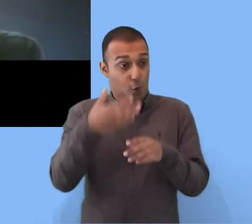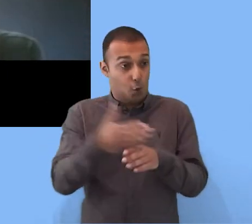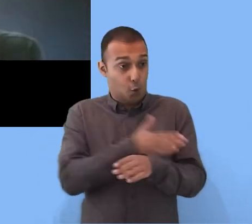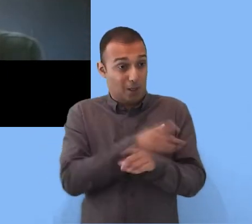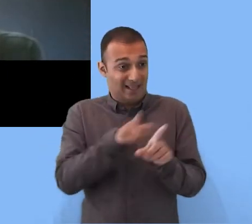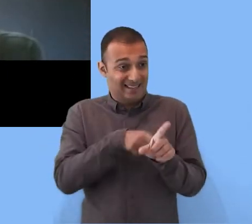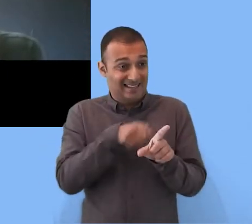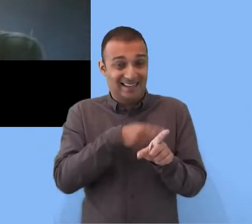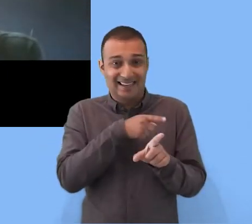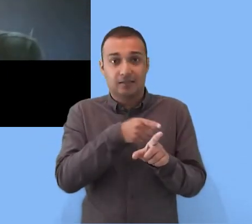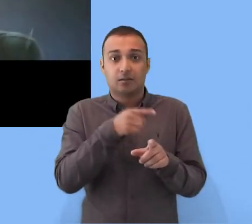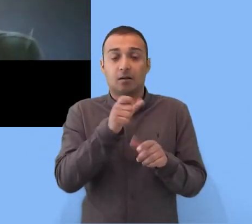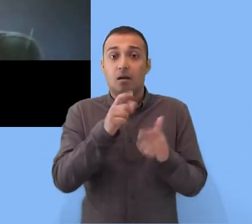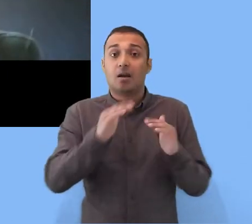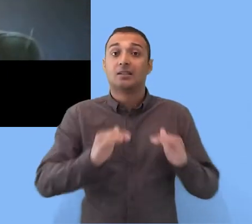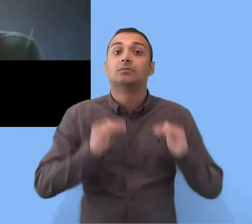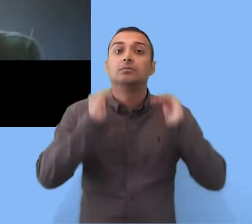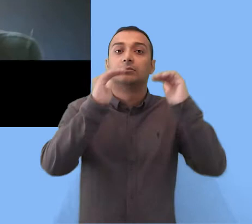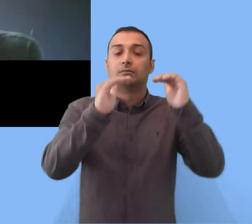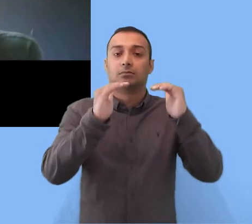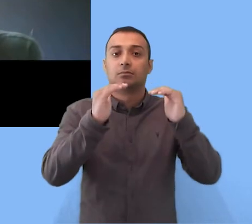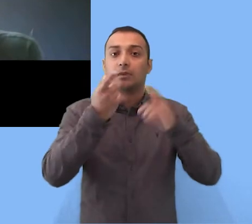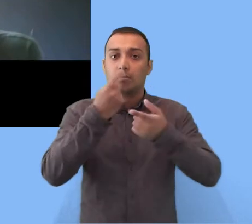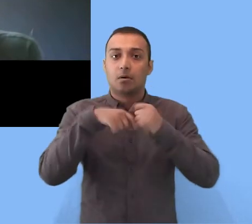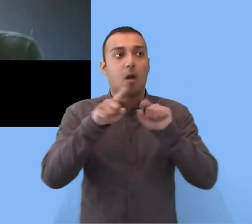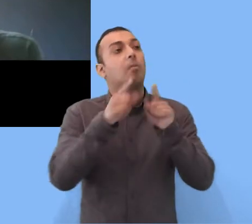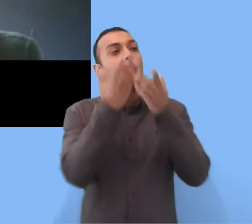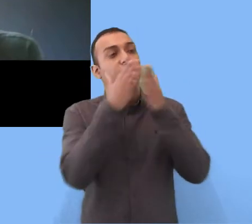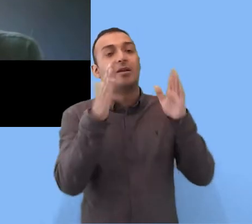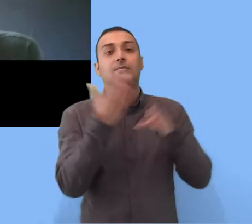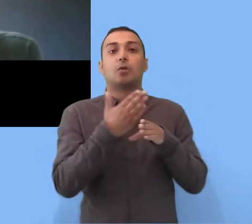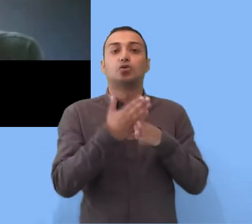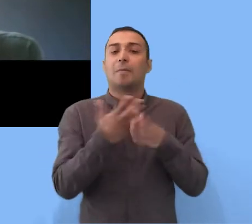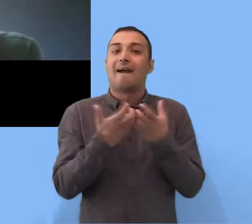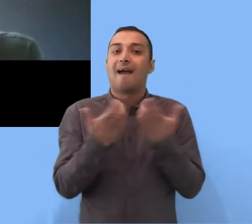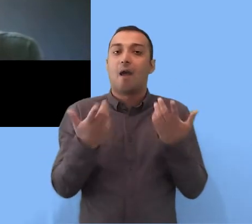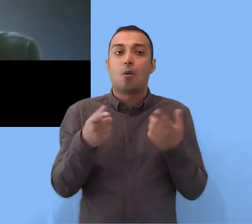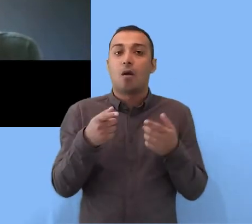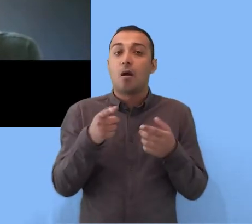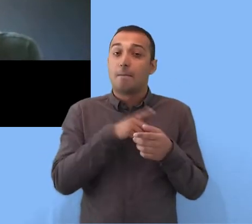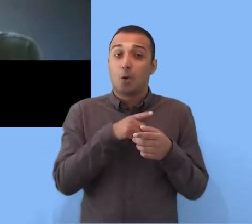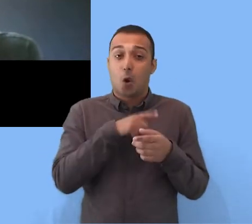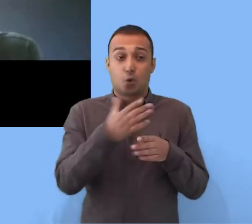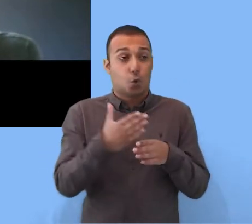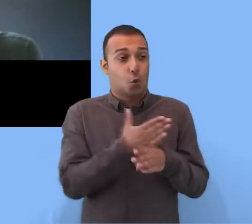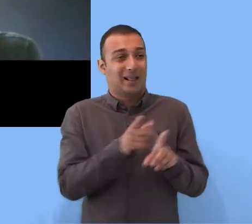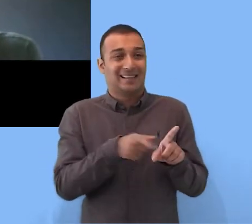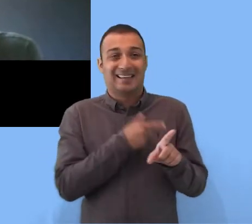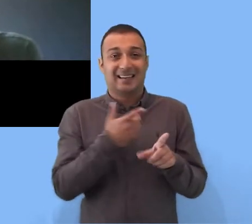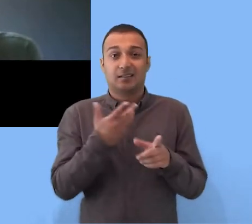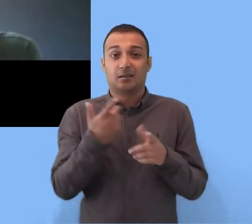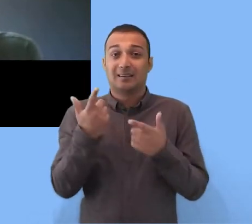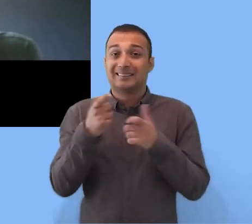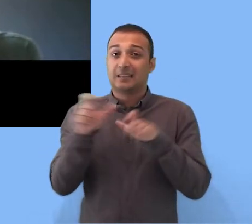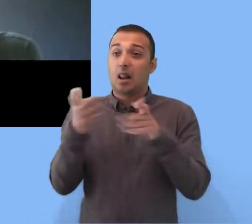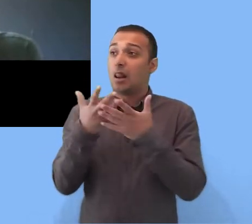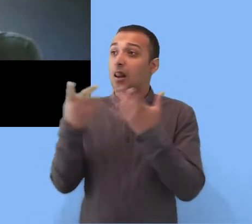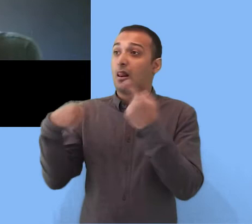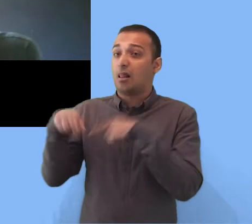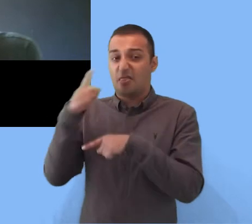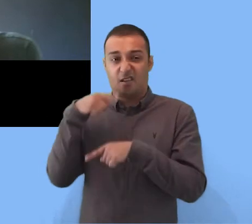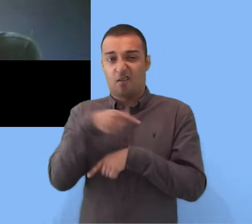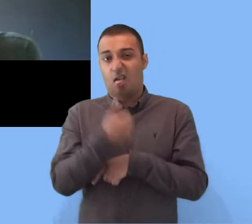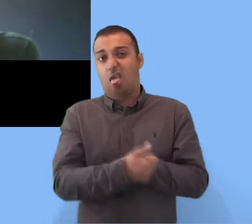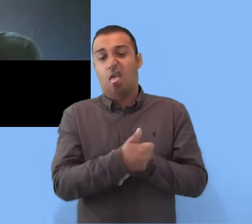early years is not seen as real work. I interviewed a lady today, and she was saying that, like, the early years is just play based.